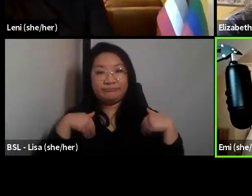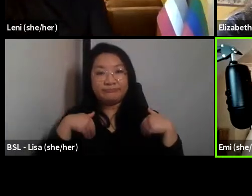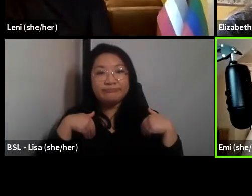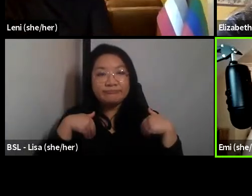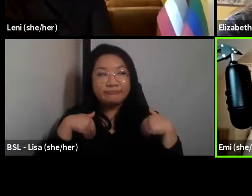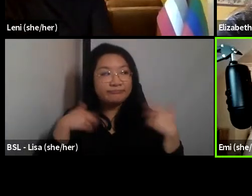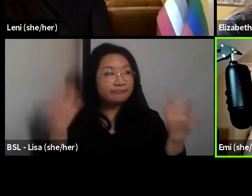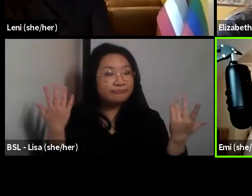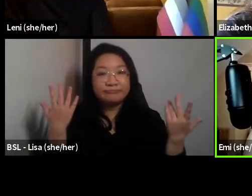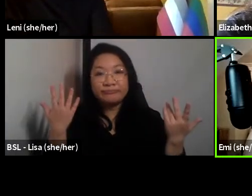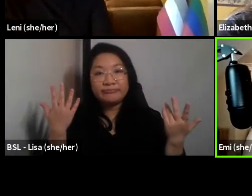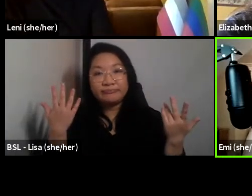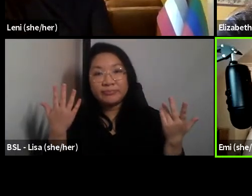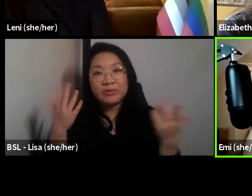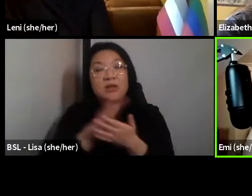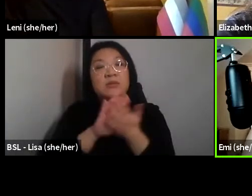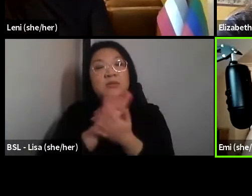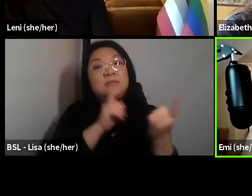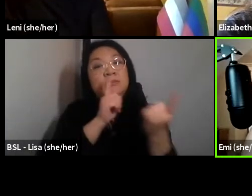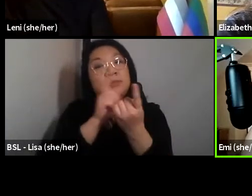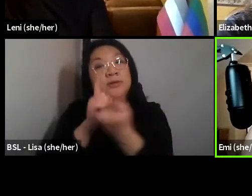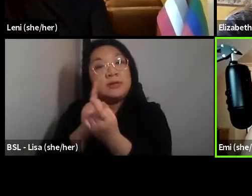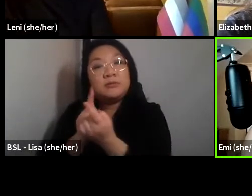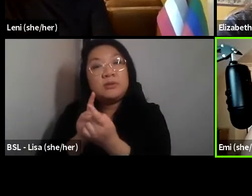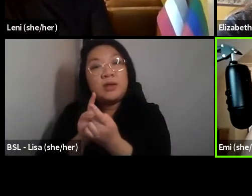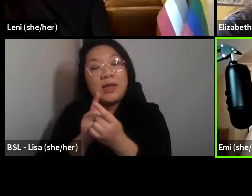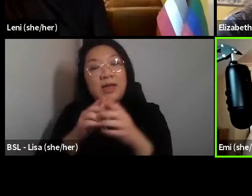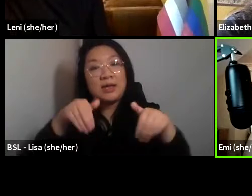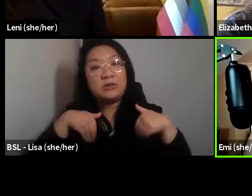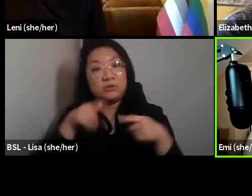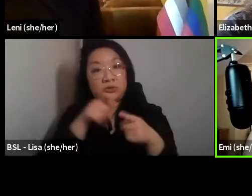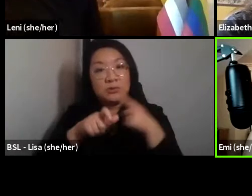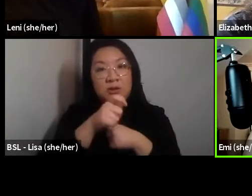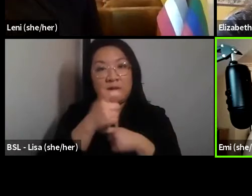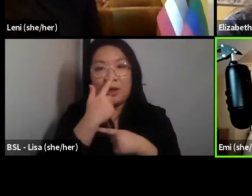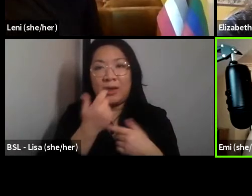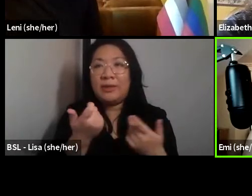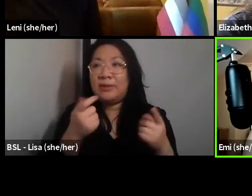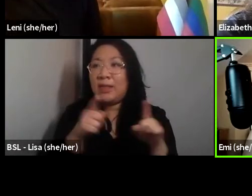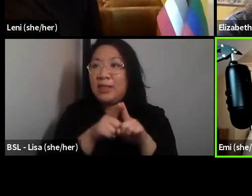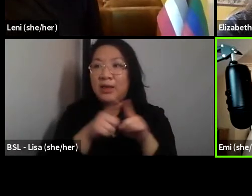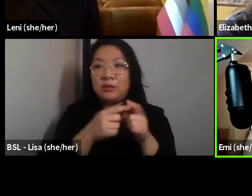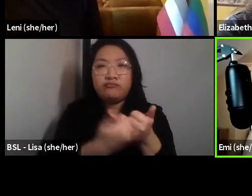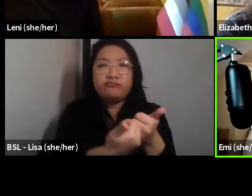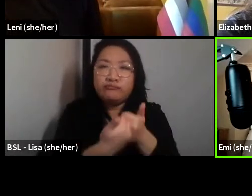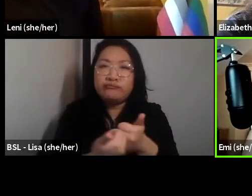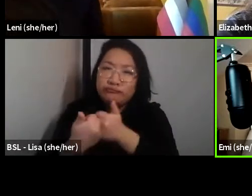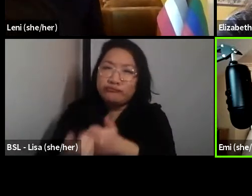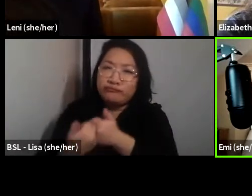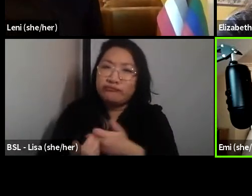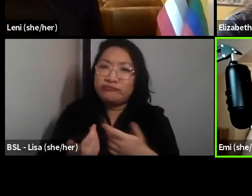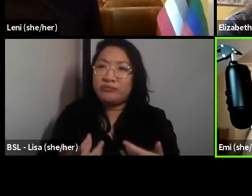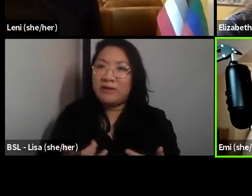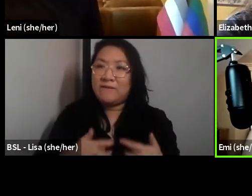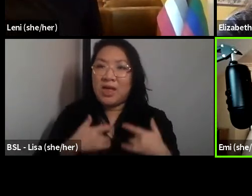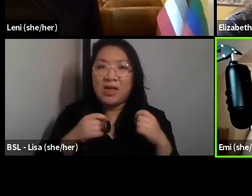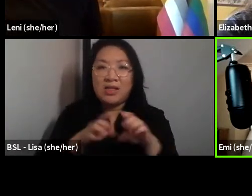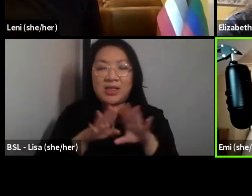like the ace community really just helped kind of ground me and make me feel